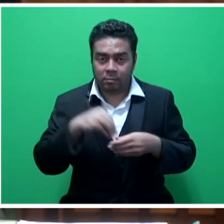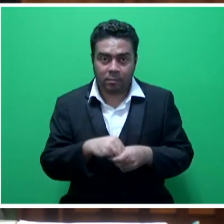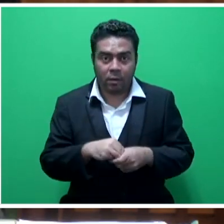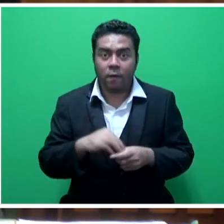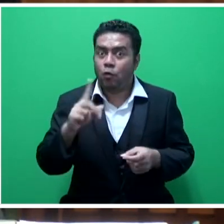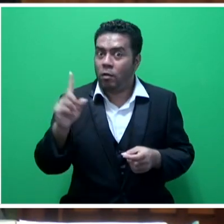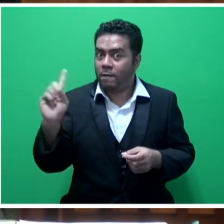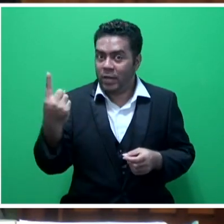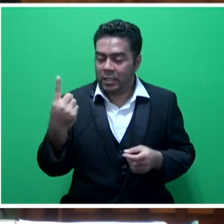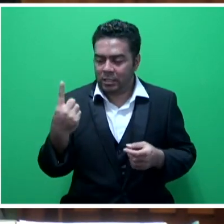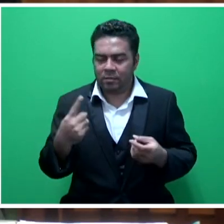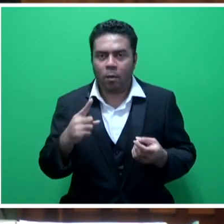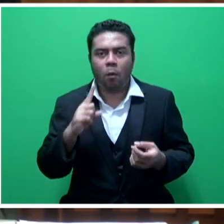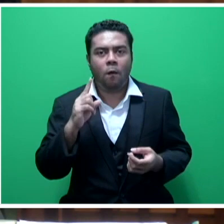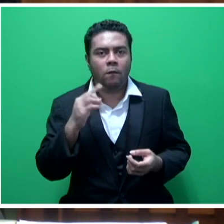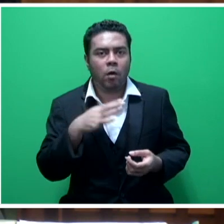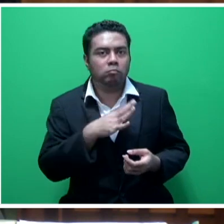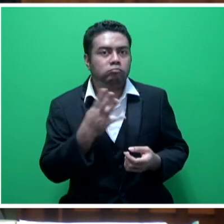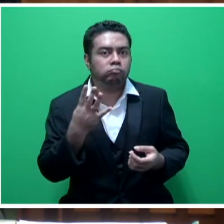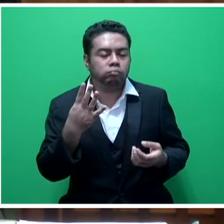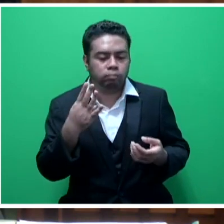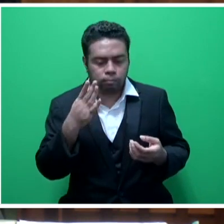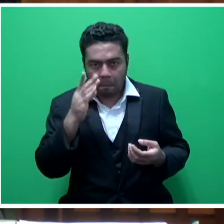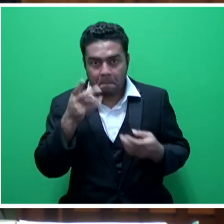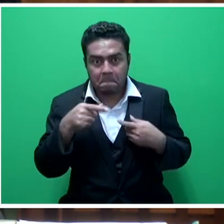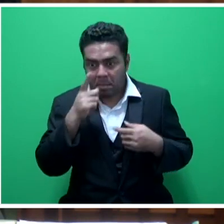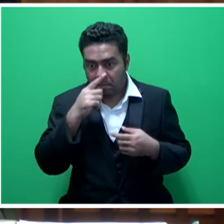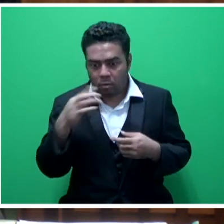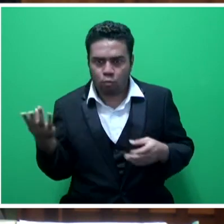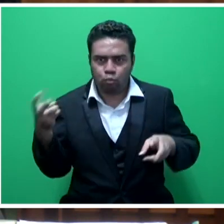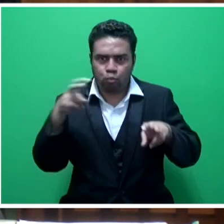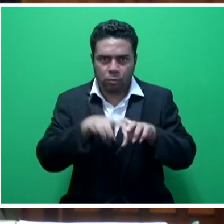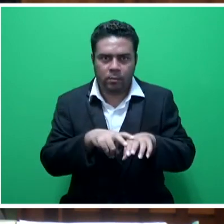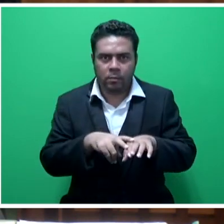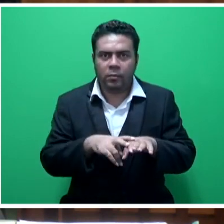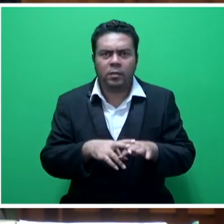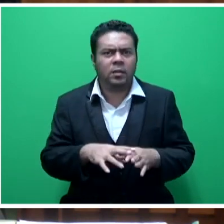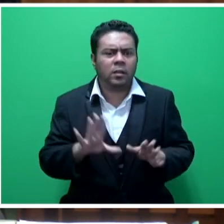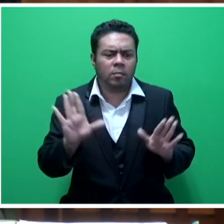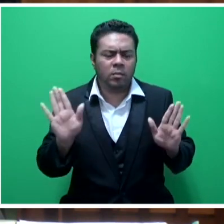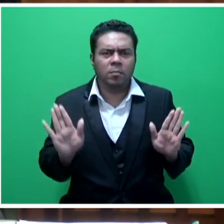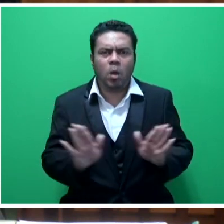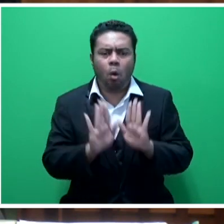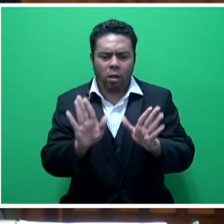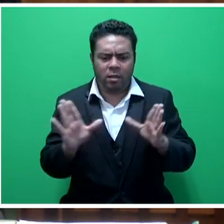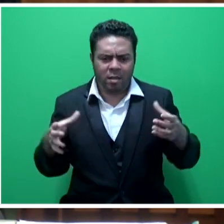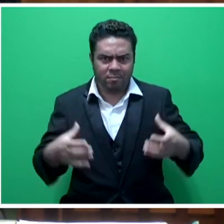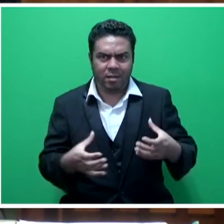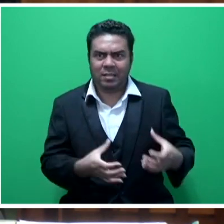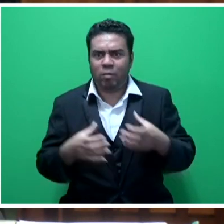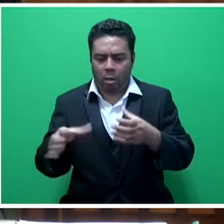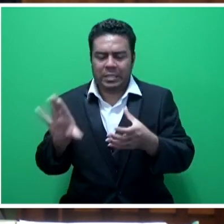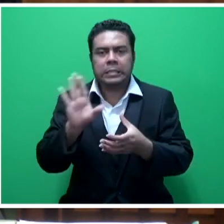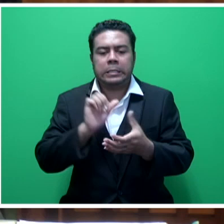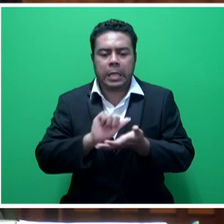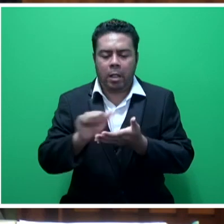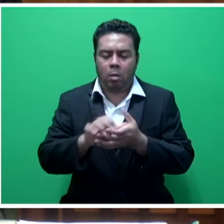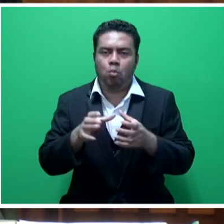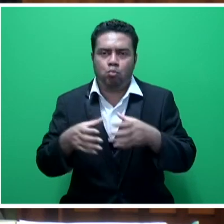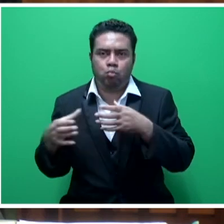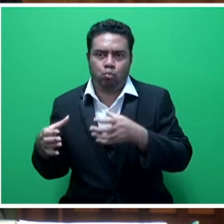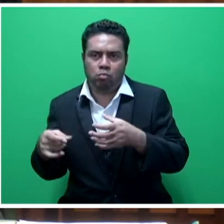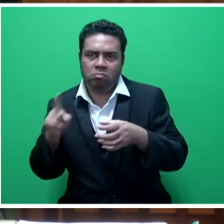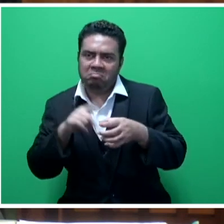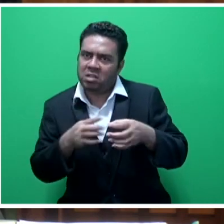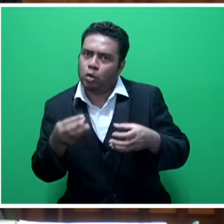the first 150 passengers who book, travel and stay in Fiji using a holiday package. We are happy that Fiji Airways has agreed to be entrusted to lead